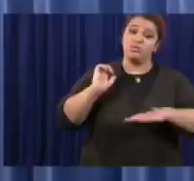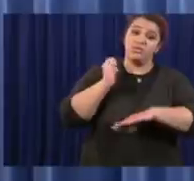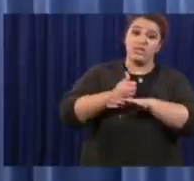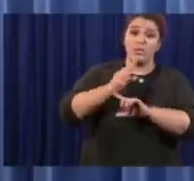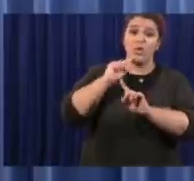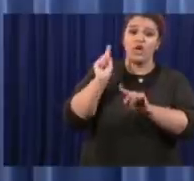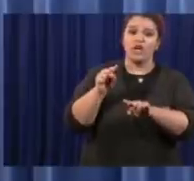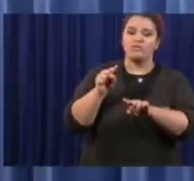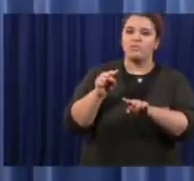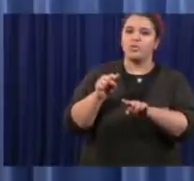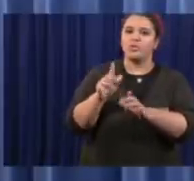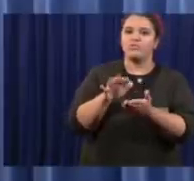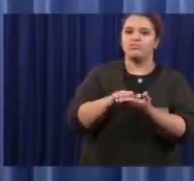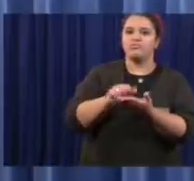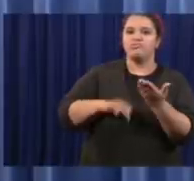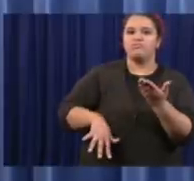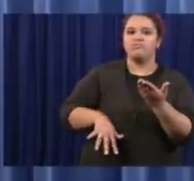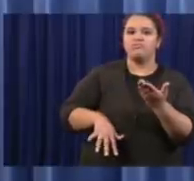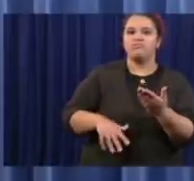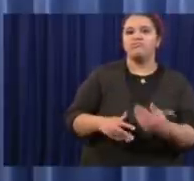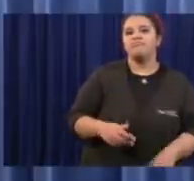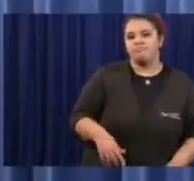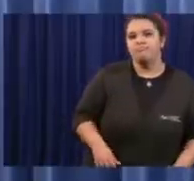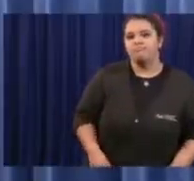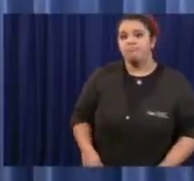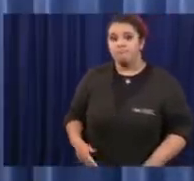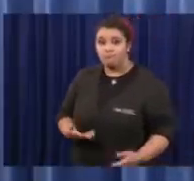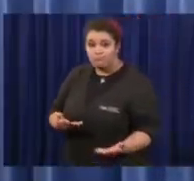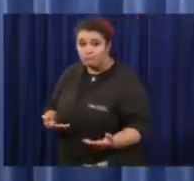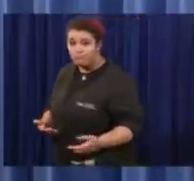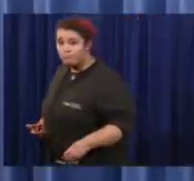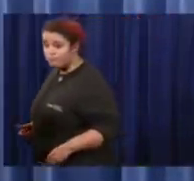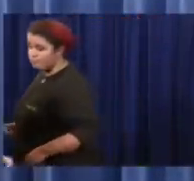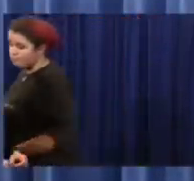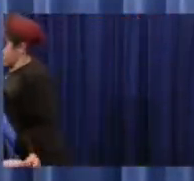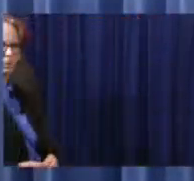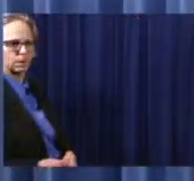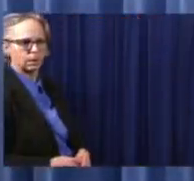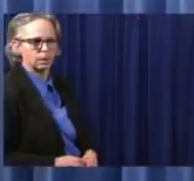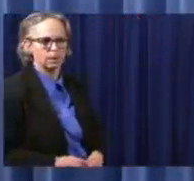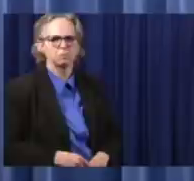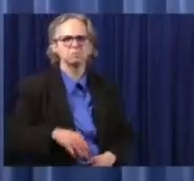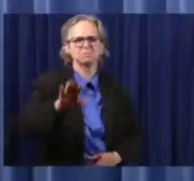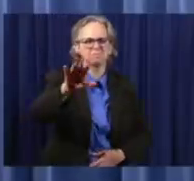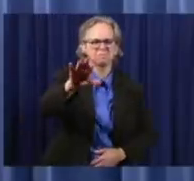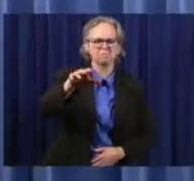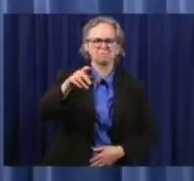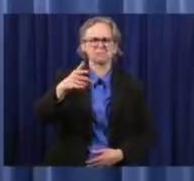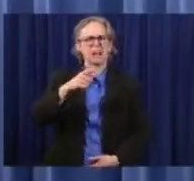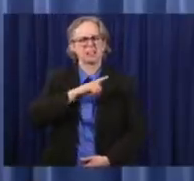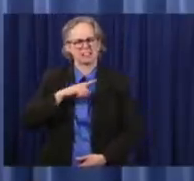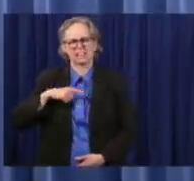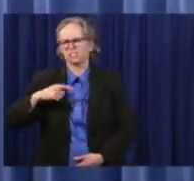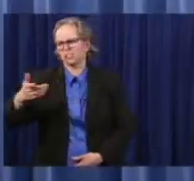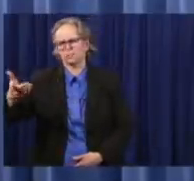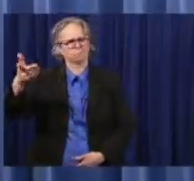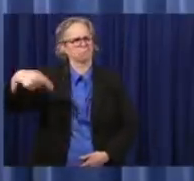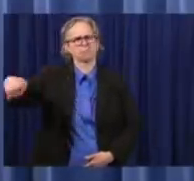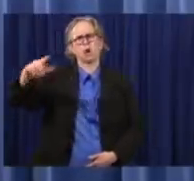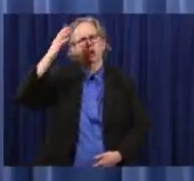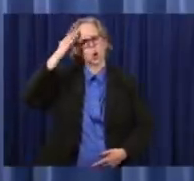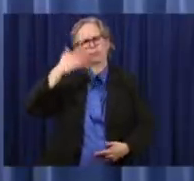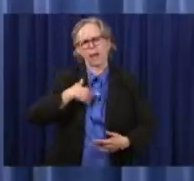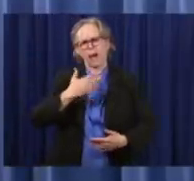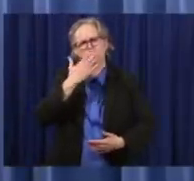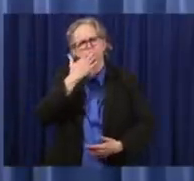Well, I think they know I'm a good listener. You know, I read every email I get. They all have my